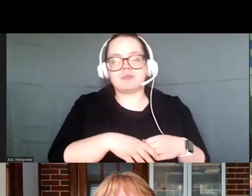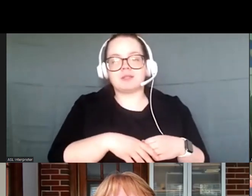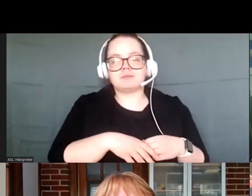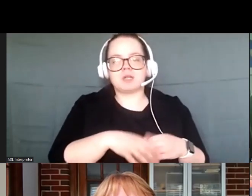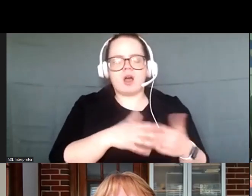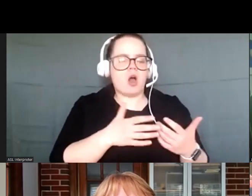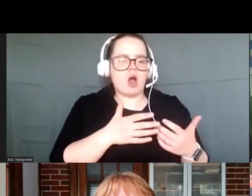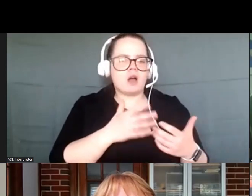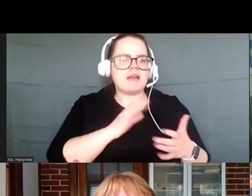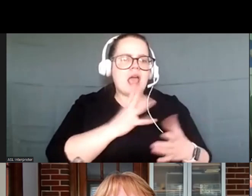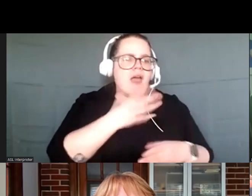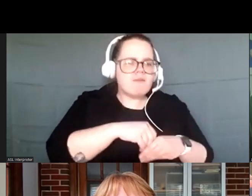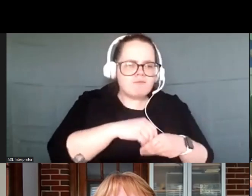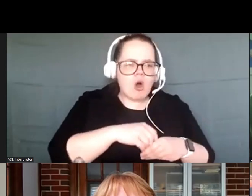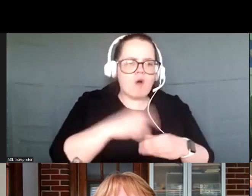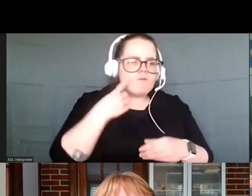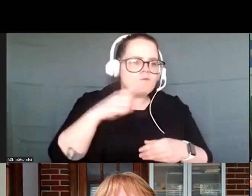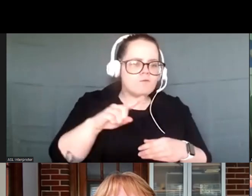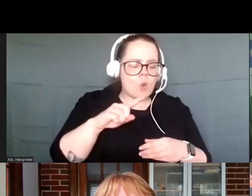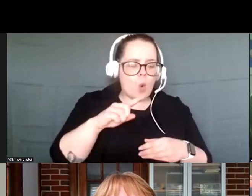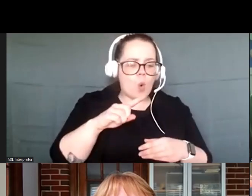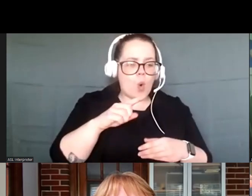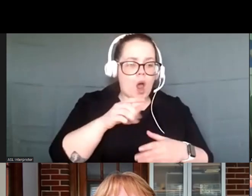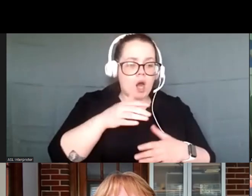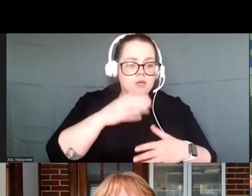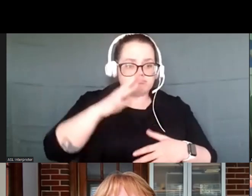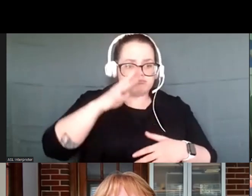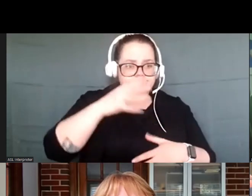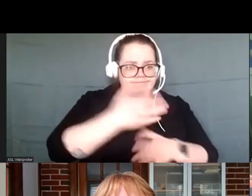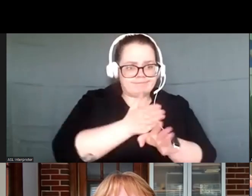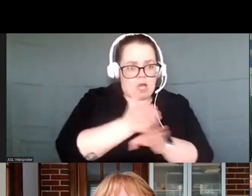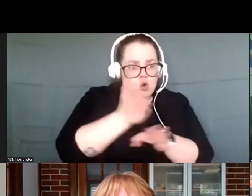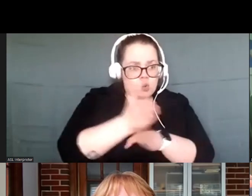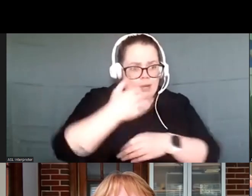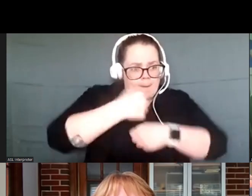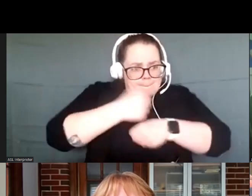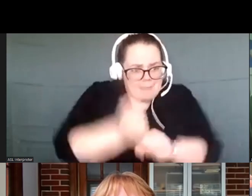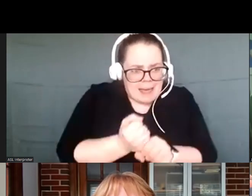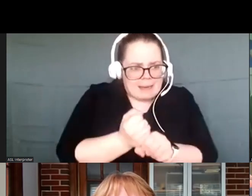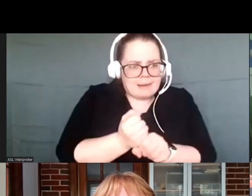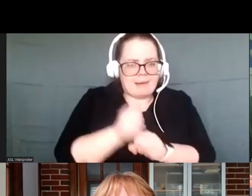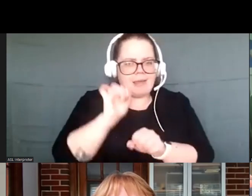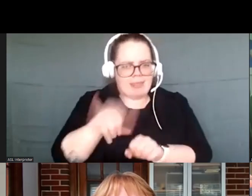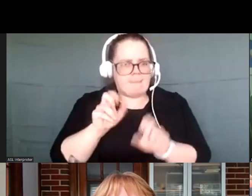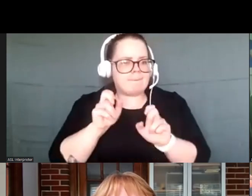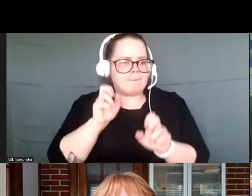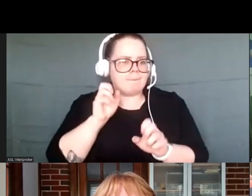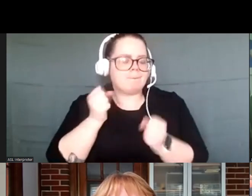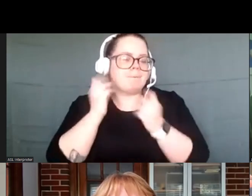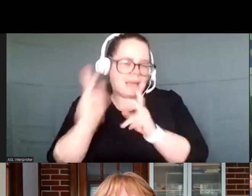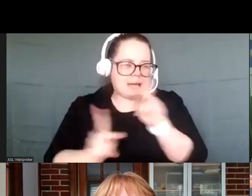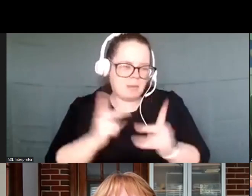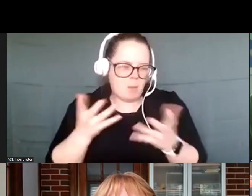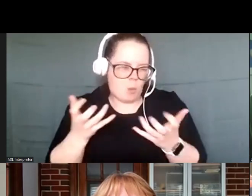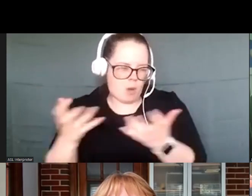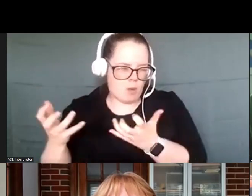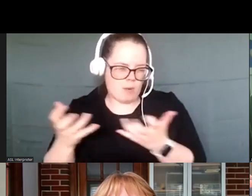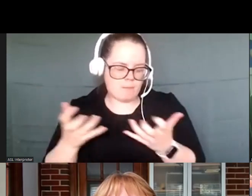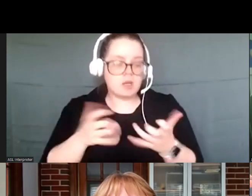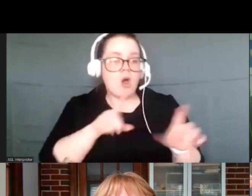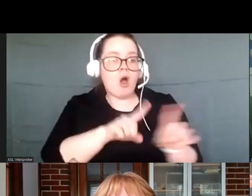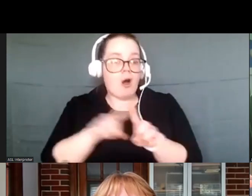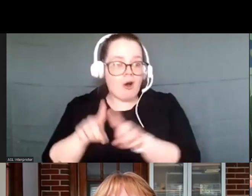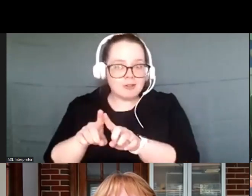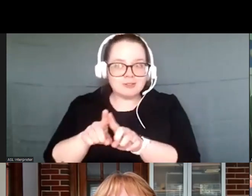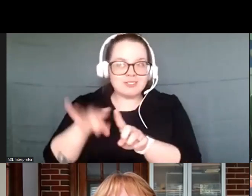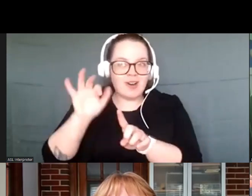creating a career that is going to attract the representation that a lot of people want, and then also to hopefully burst the bubble from